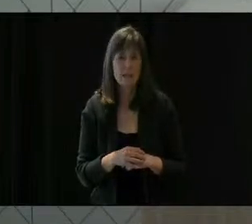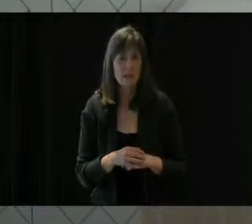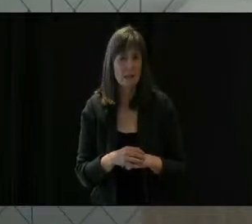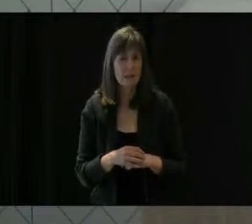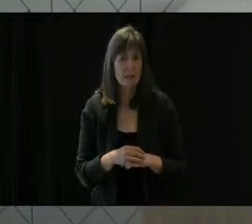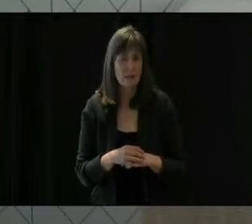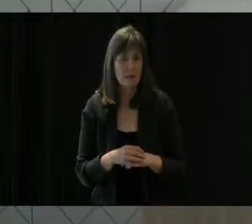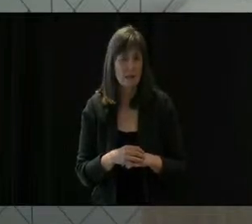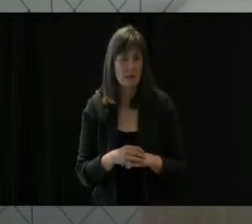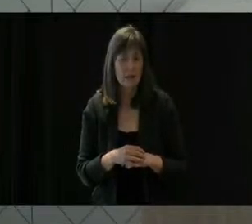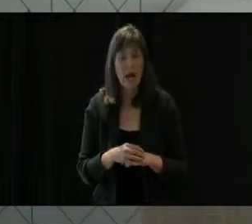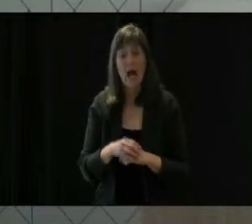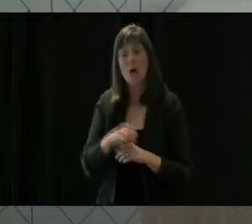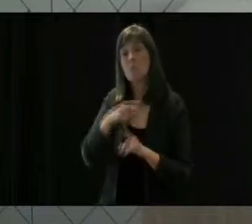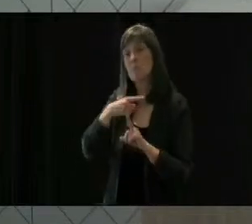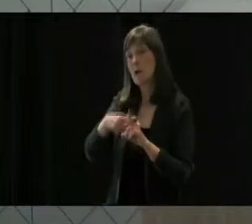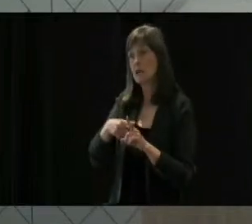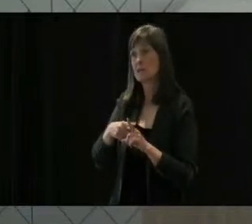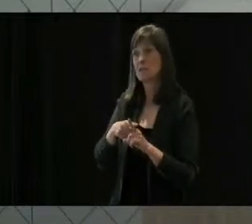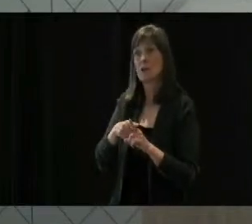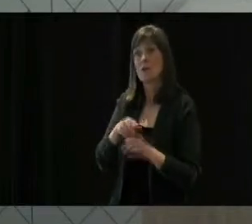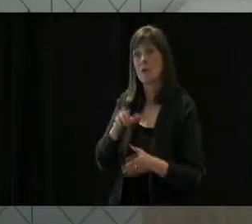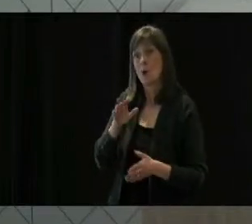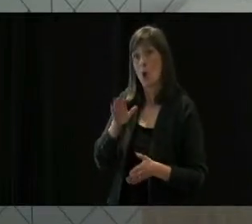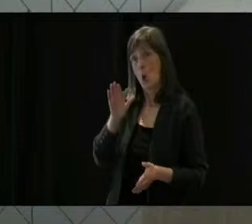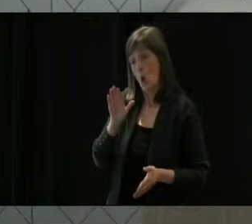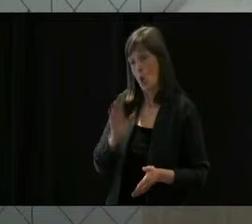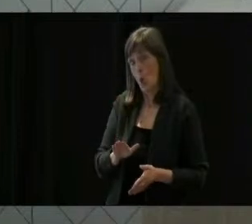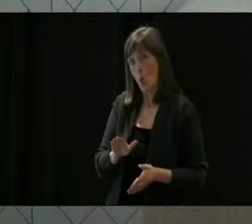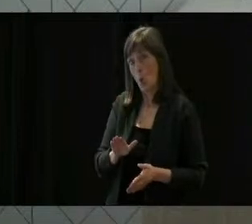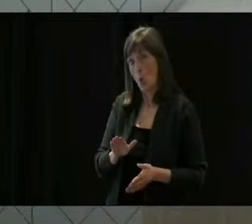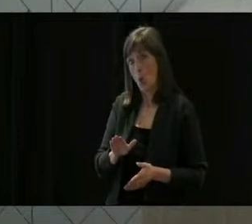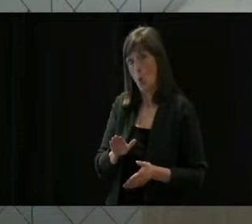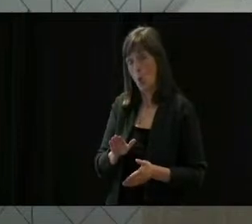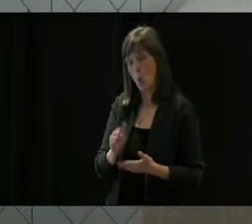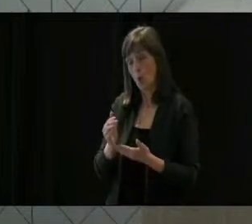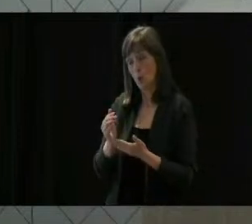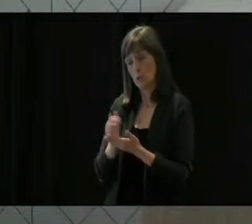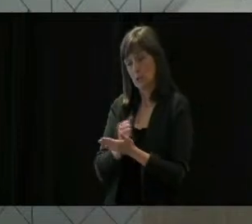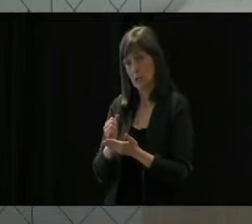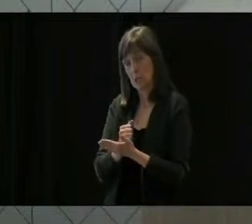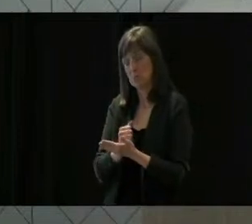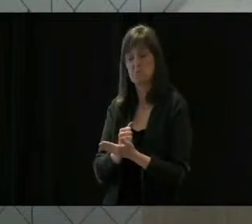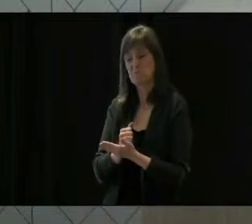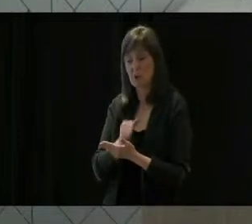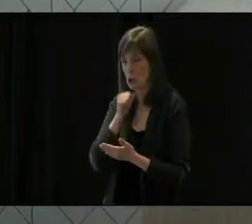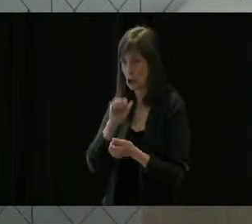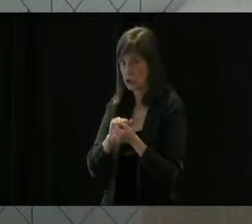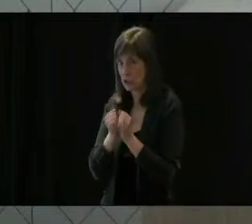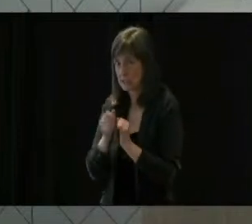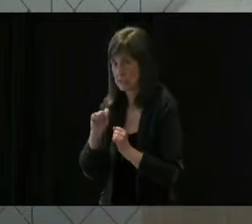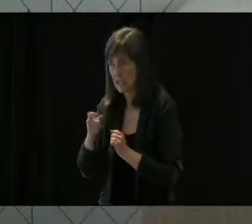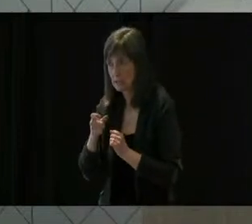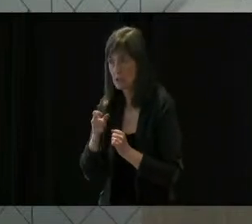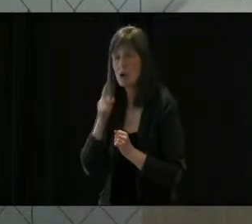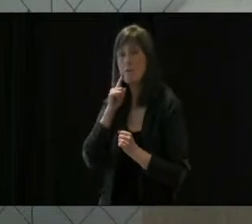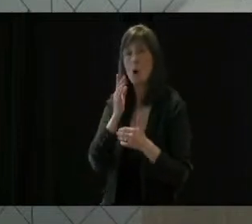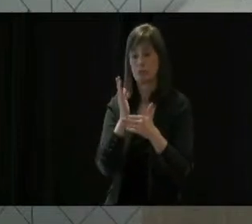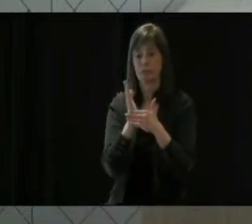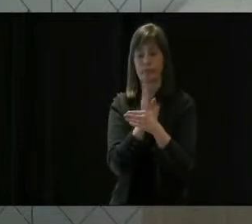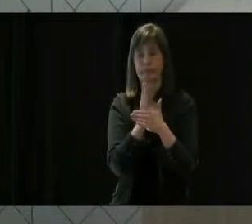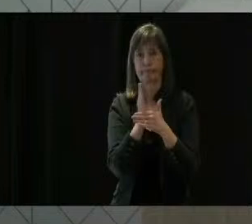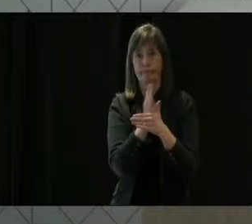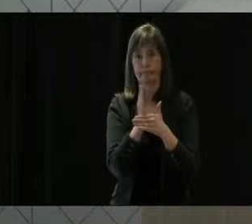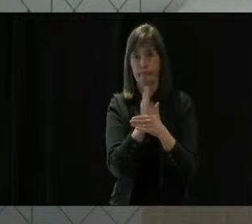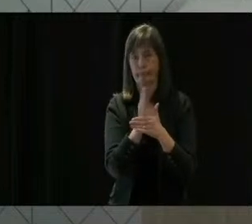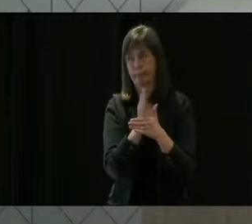the low-income people, but for the middle class, and especially those who,